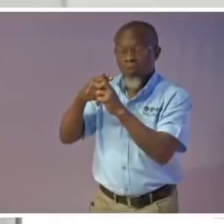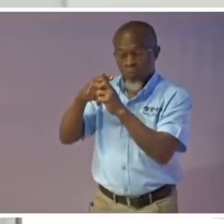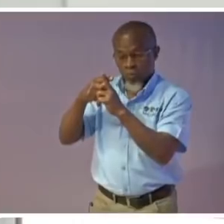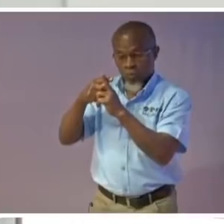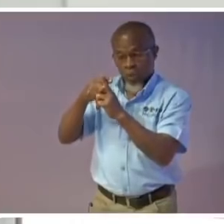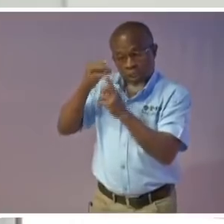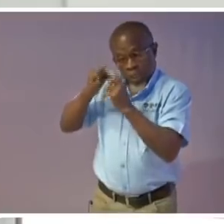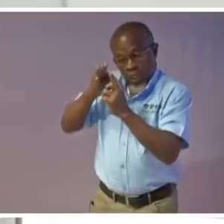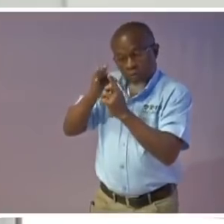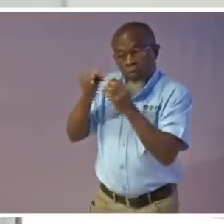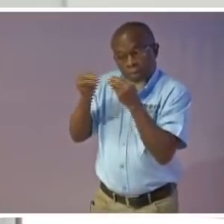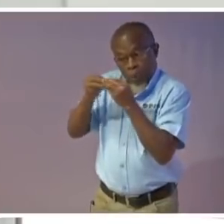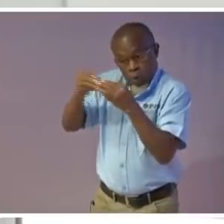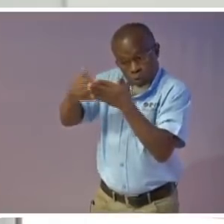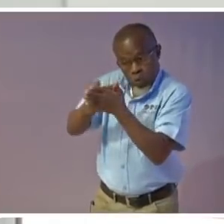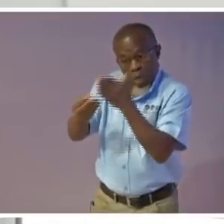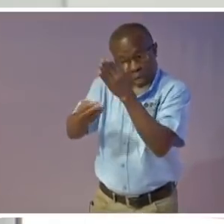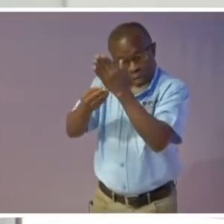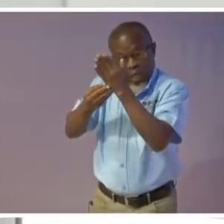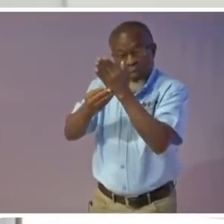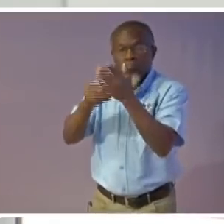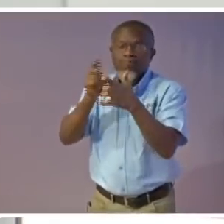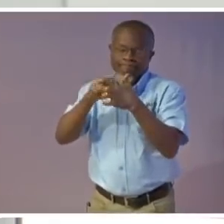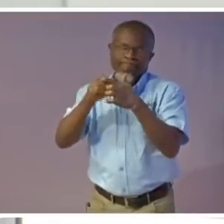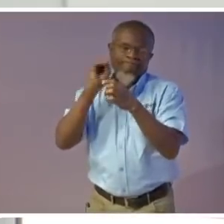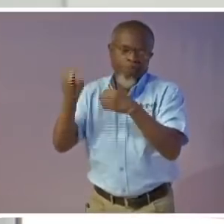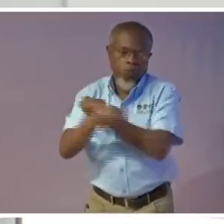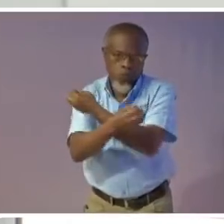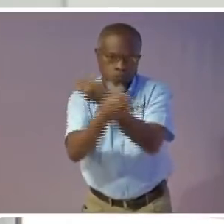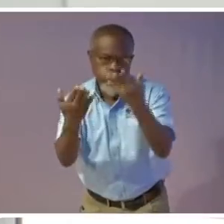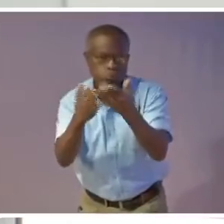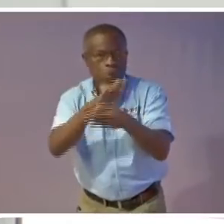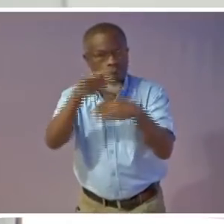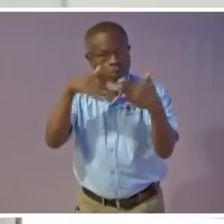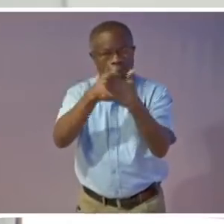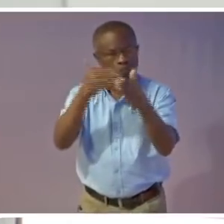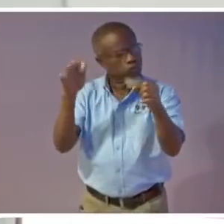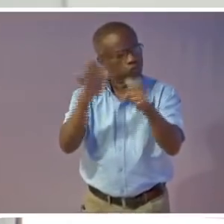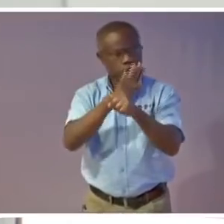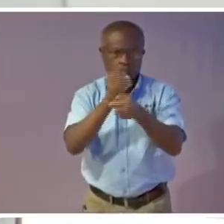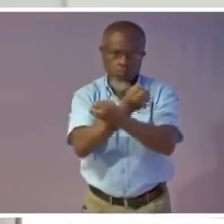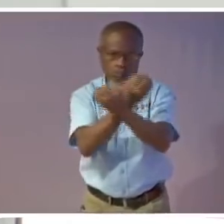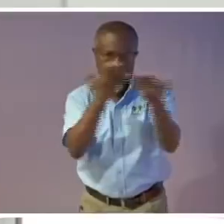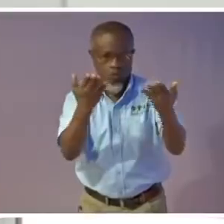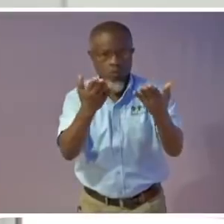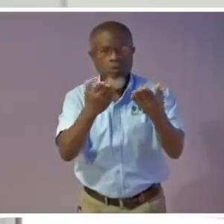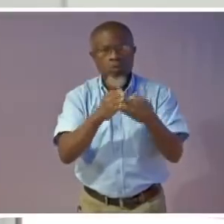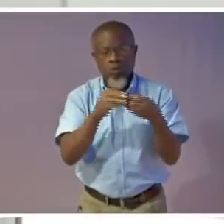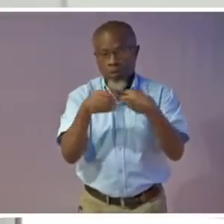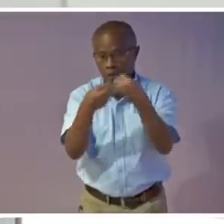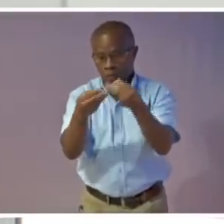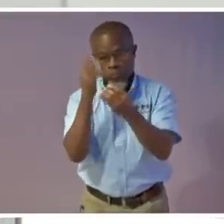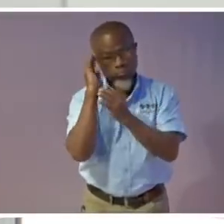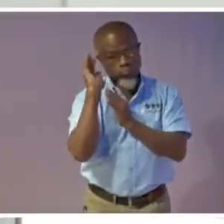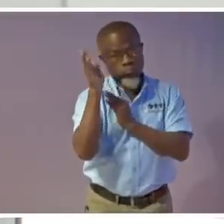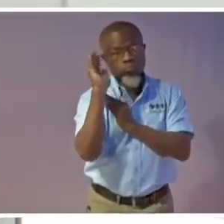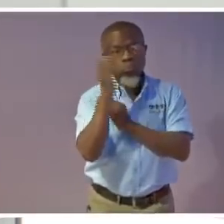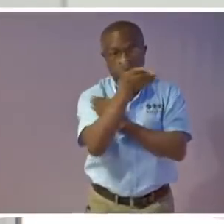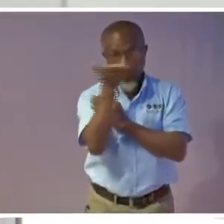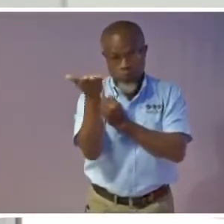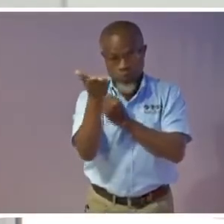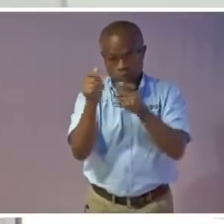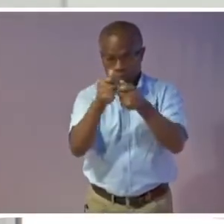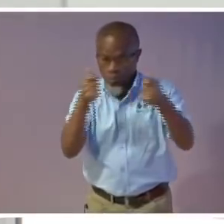additional cases, we do provide all information that we can via the press releases.